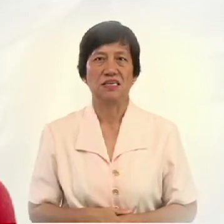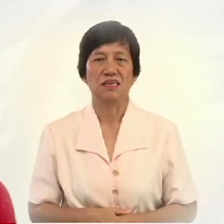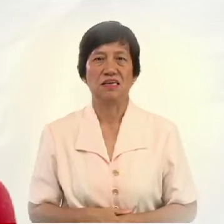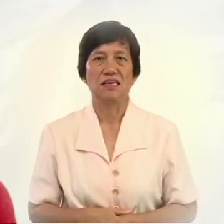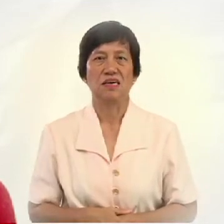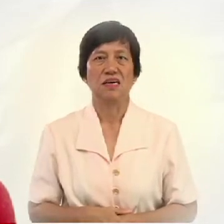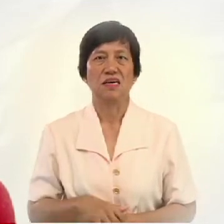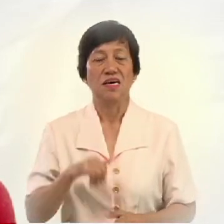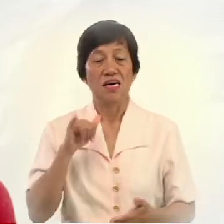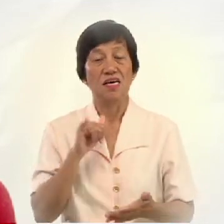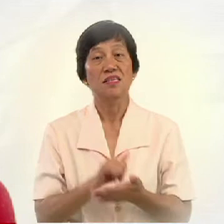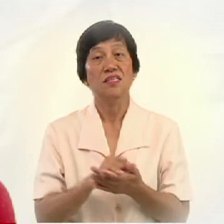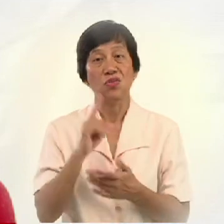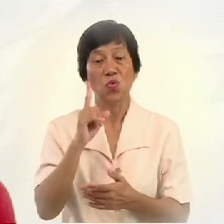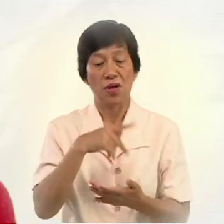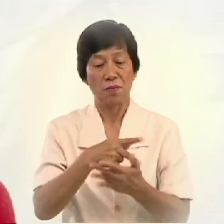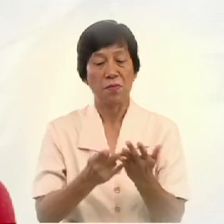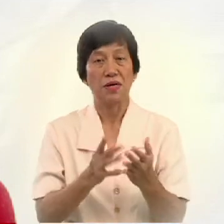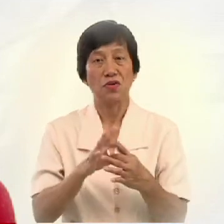seen.